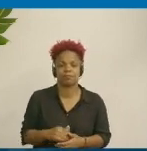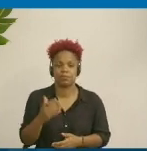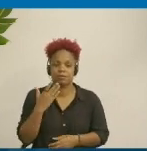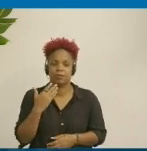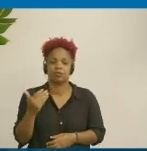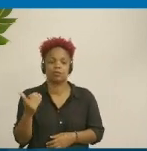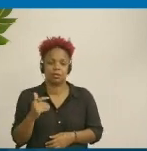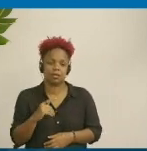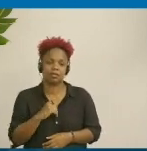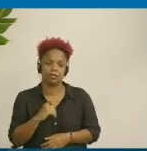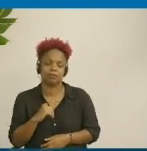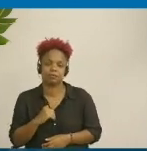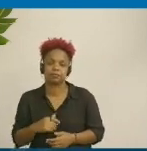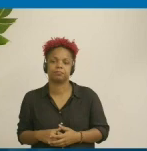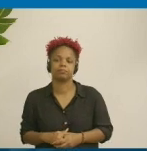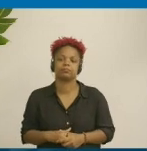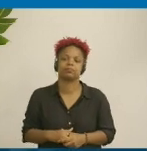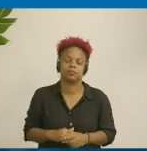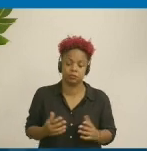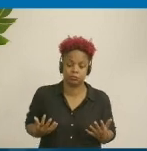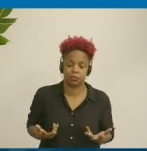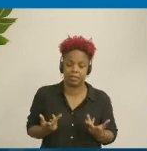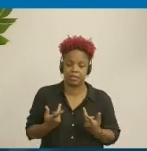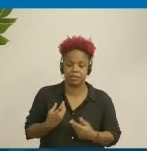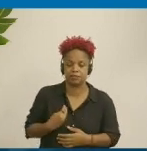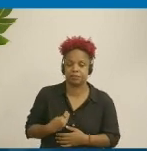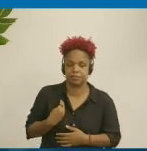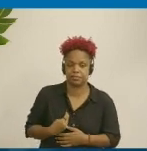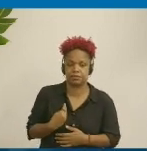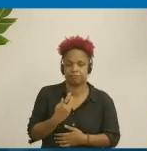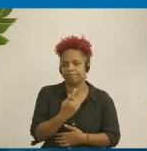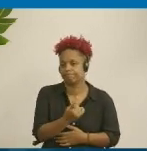and societies.